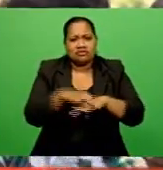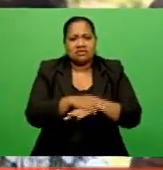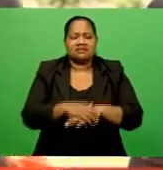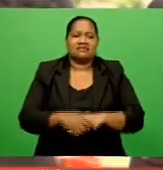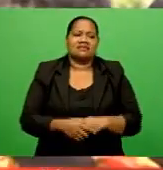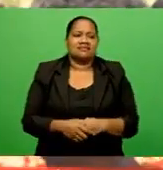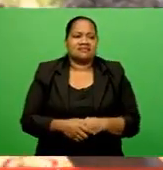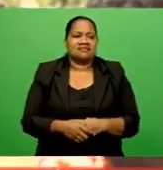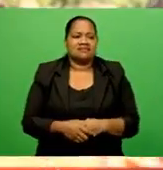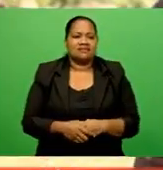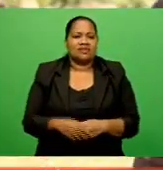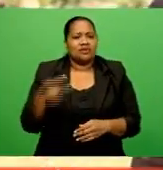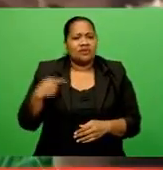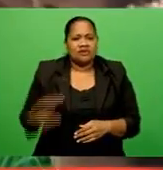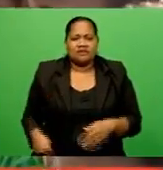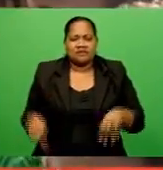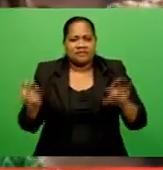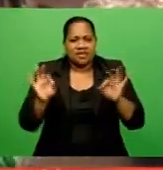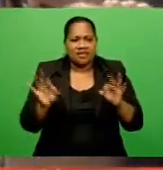With